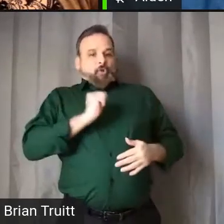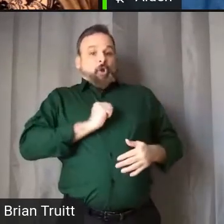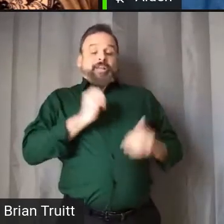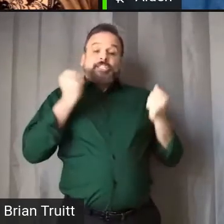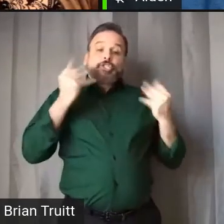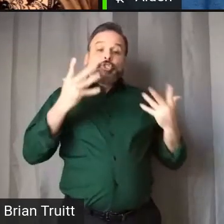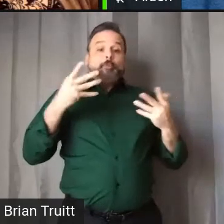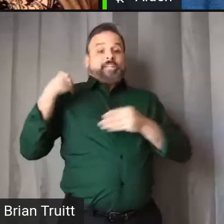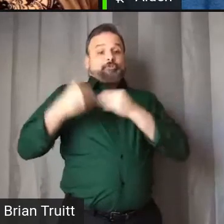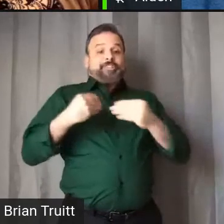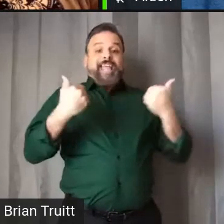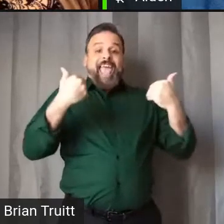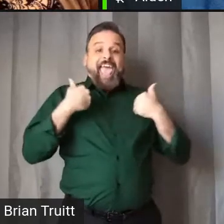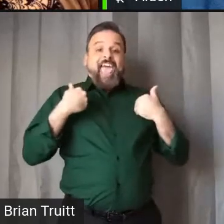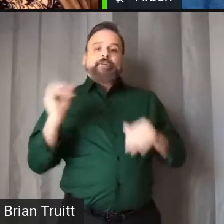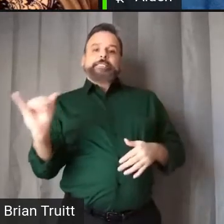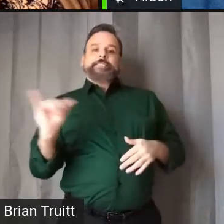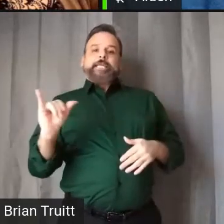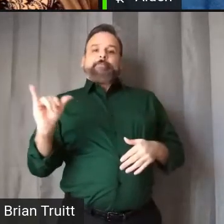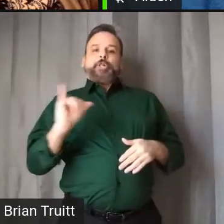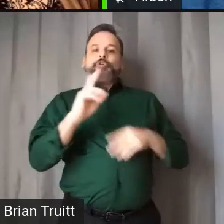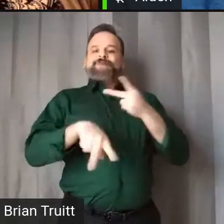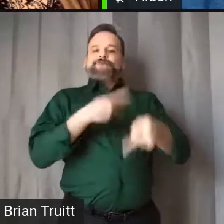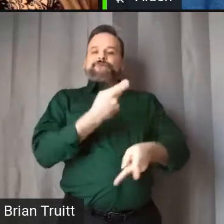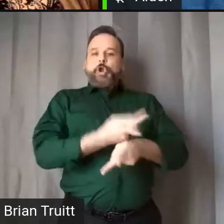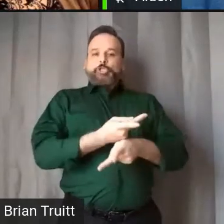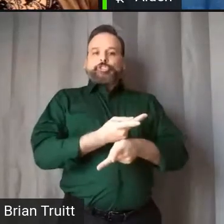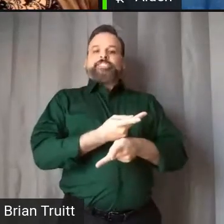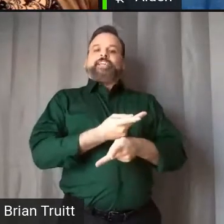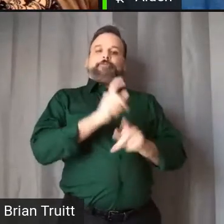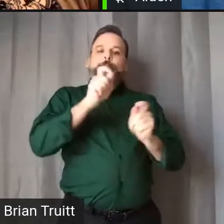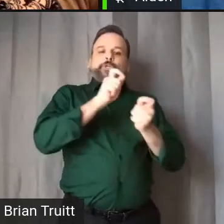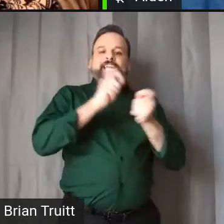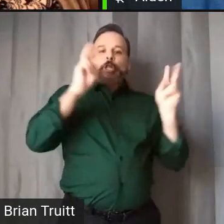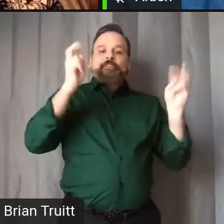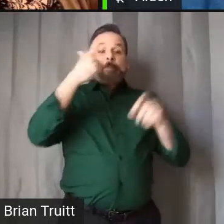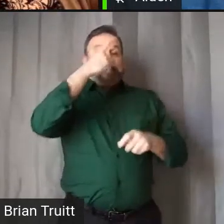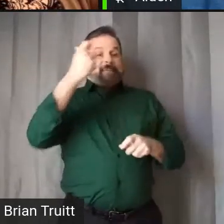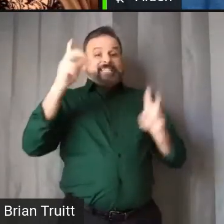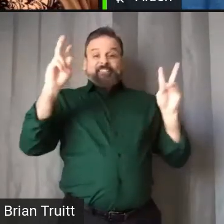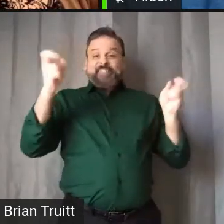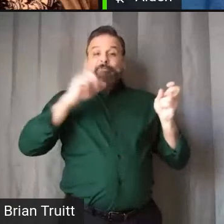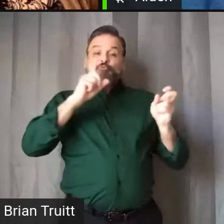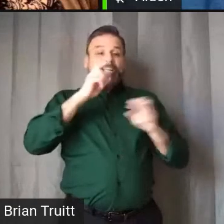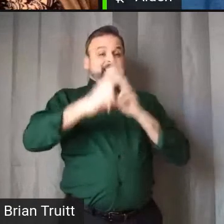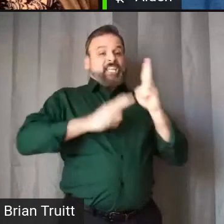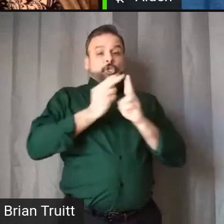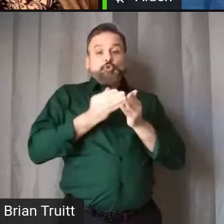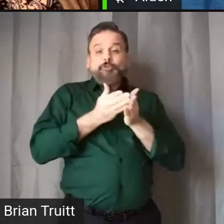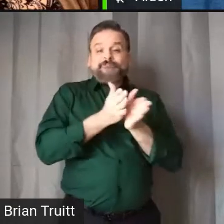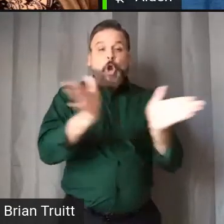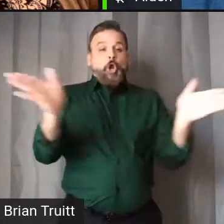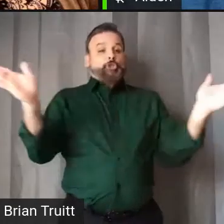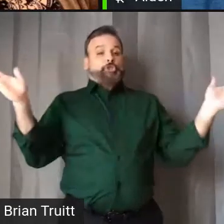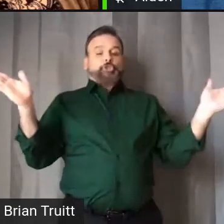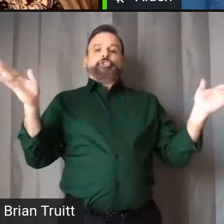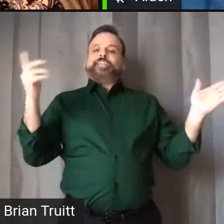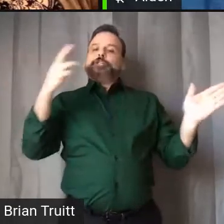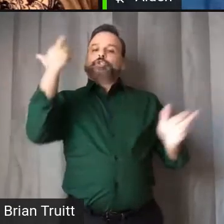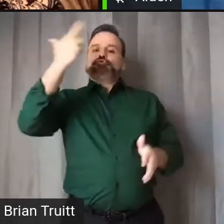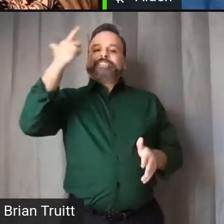a particular theme because these are universal themes, because there's a reason fairy tales persist. There's a reason folklore persists